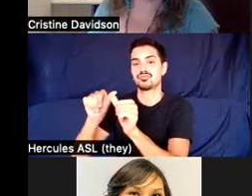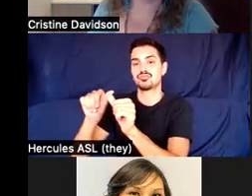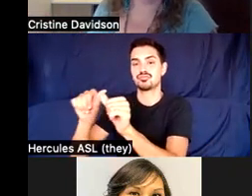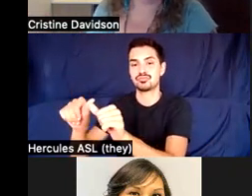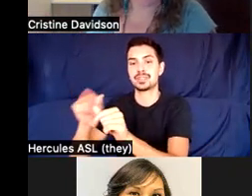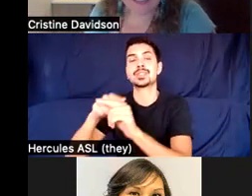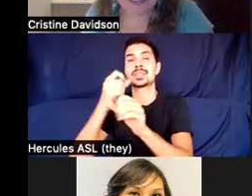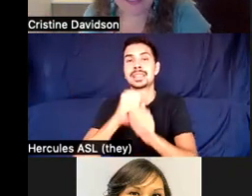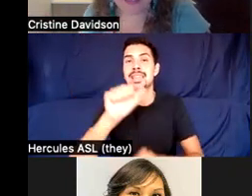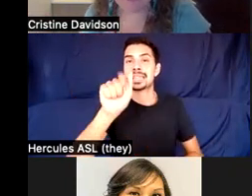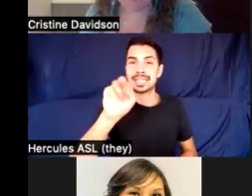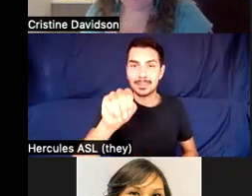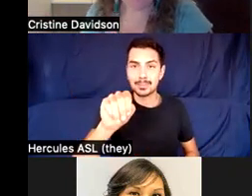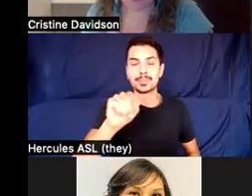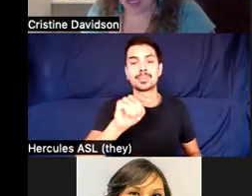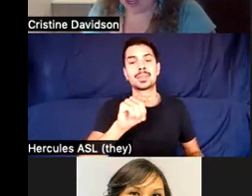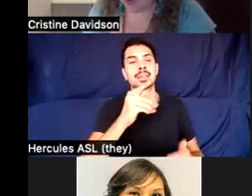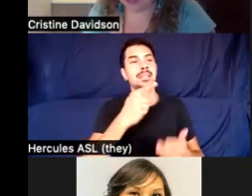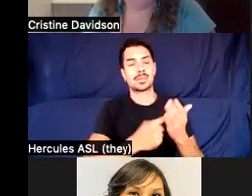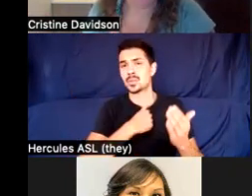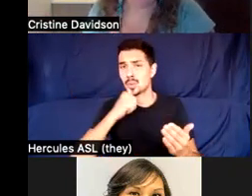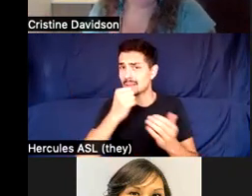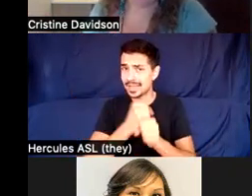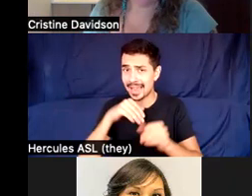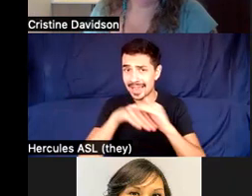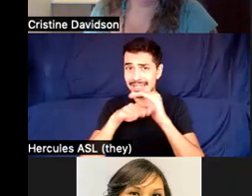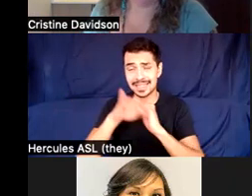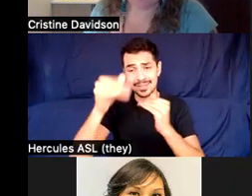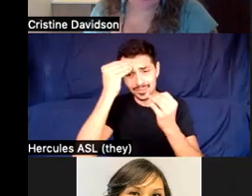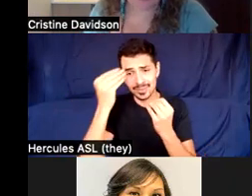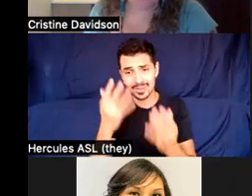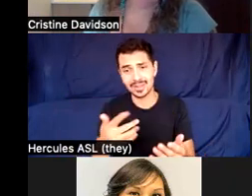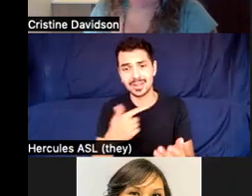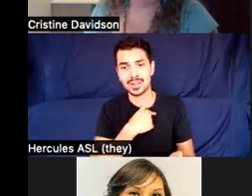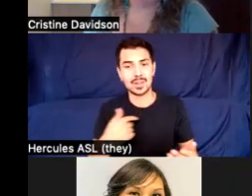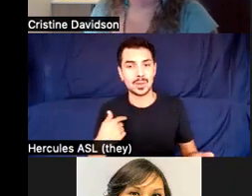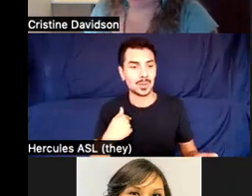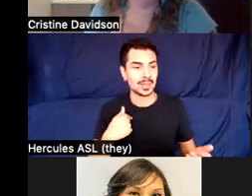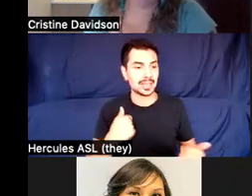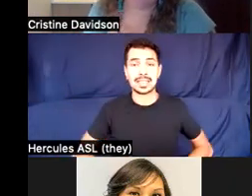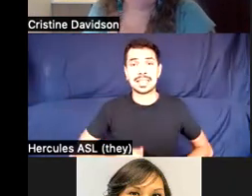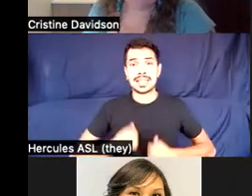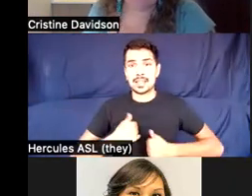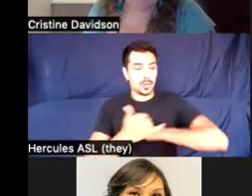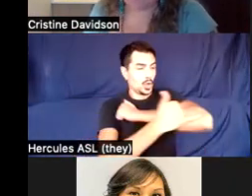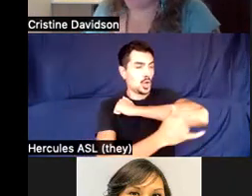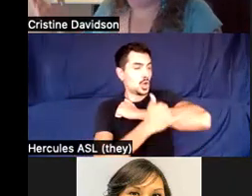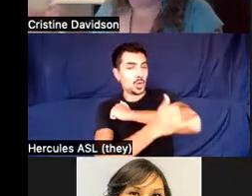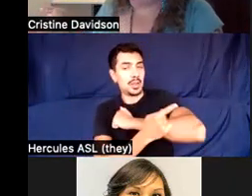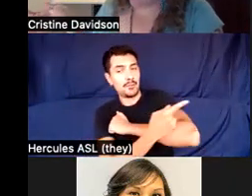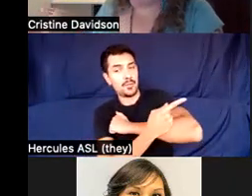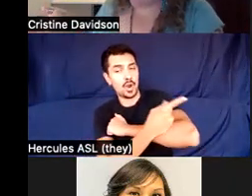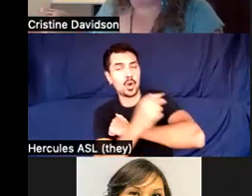we don't have access to that information. If we live super rural, or, on the res where,